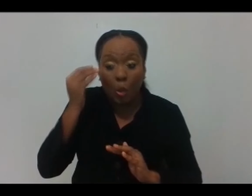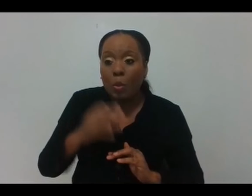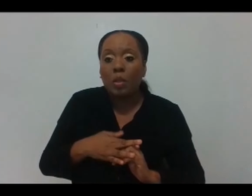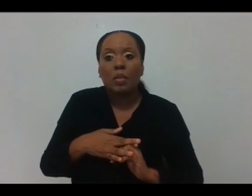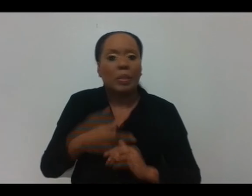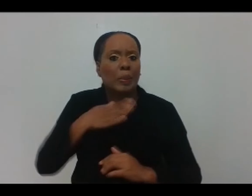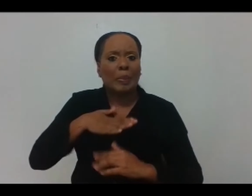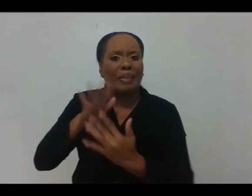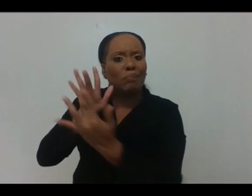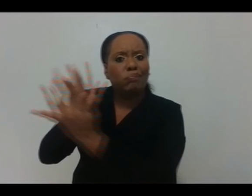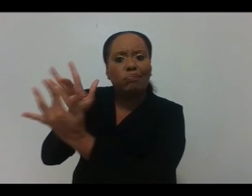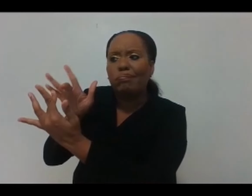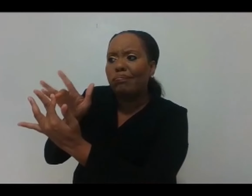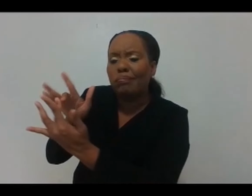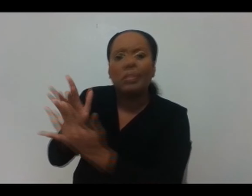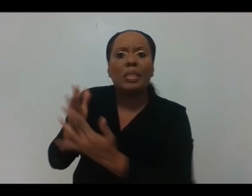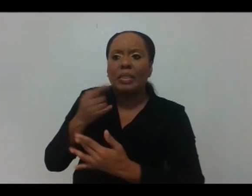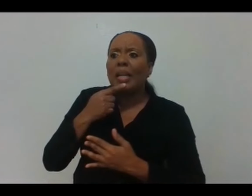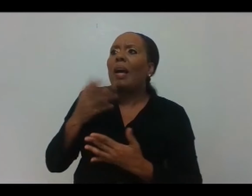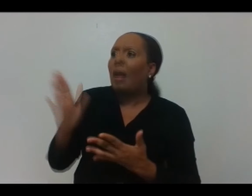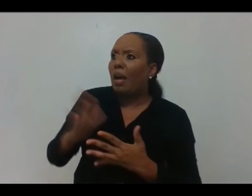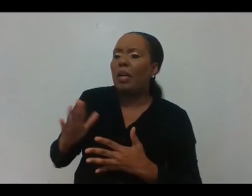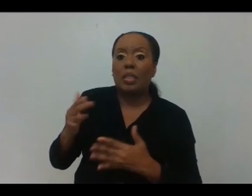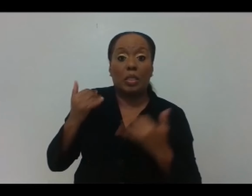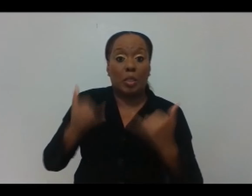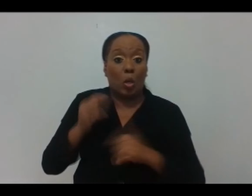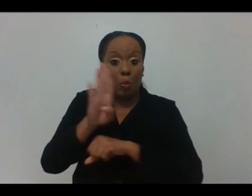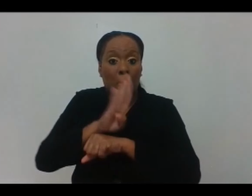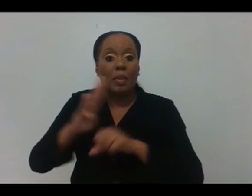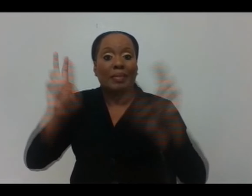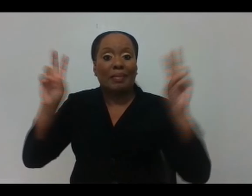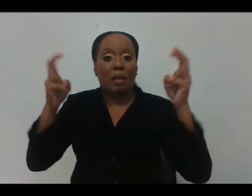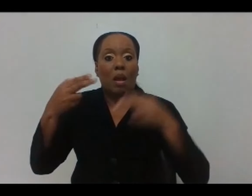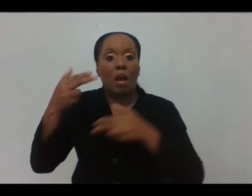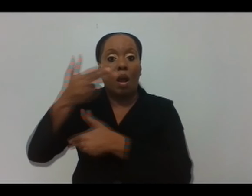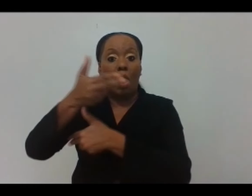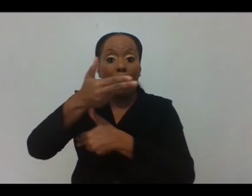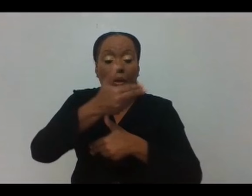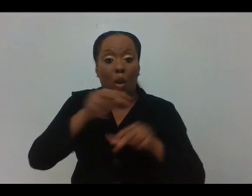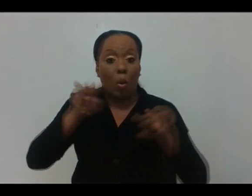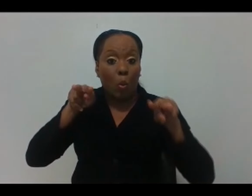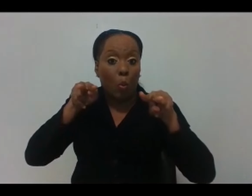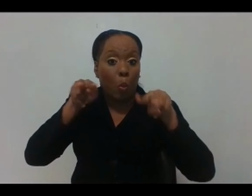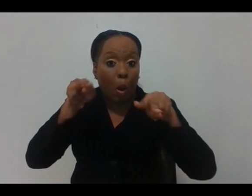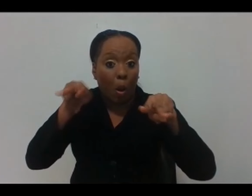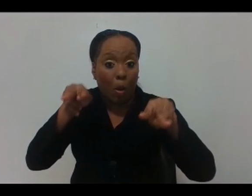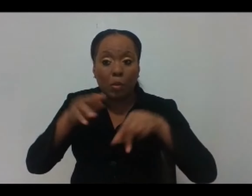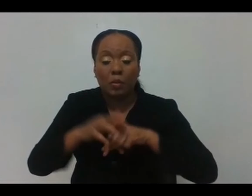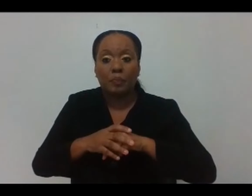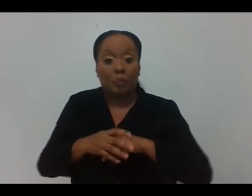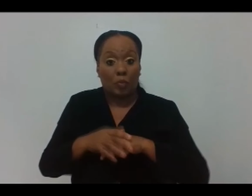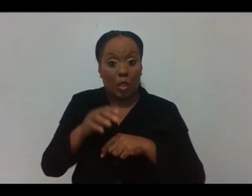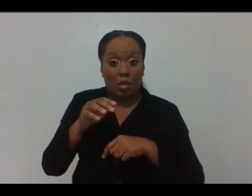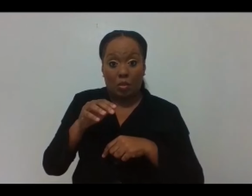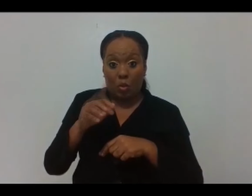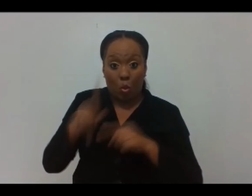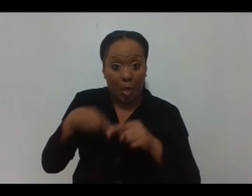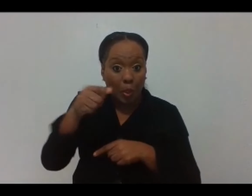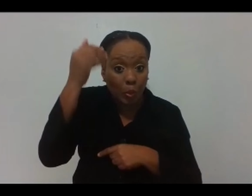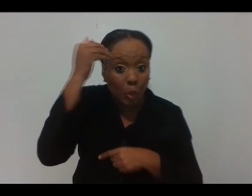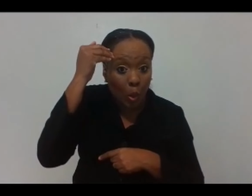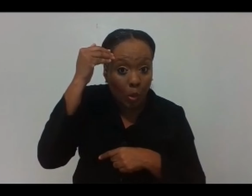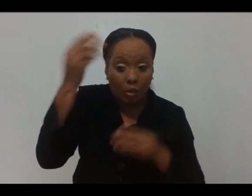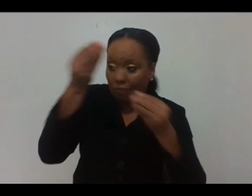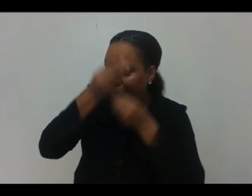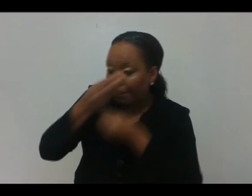please touch base with them, let them know that we're under hurricane watch, and if you can update them as you get the information, it will help us to ensure that everybody